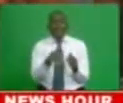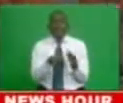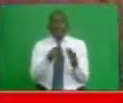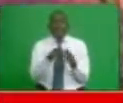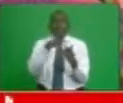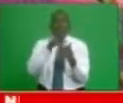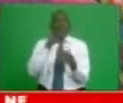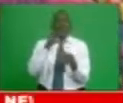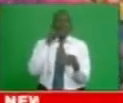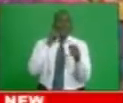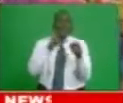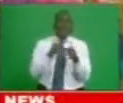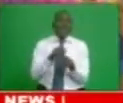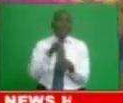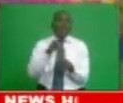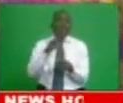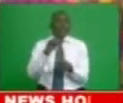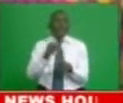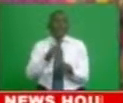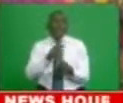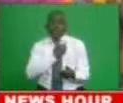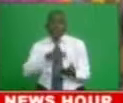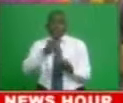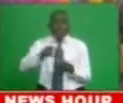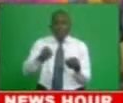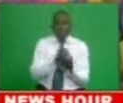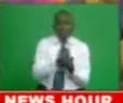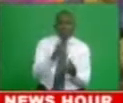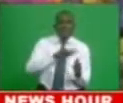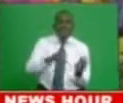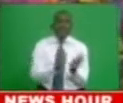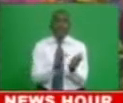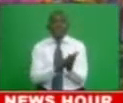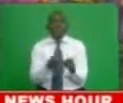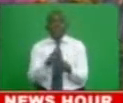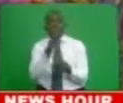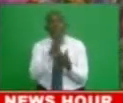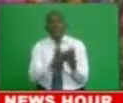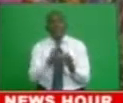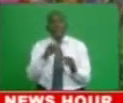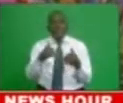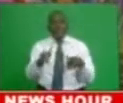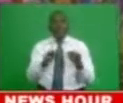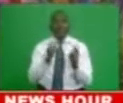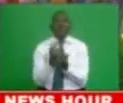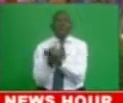from Madame Nana Oyelitha, the Canadian High Commissioner, some school children, and some entertainment